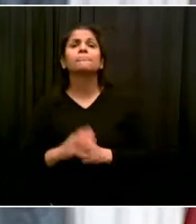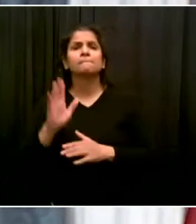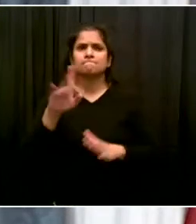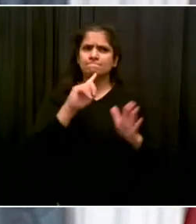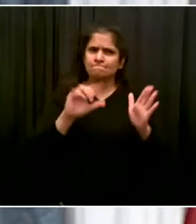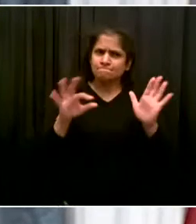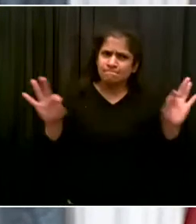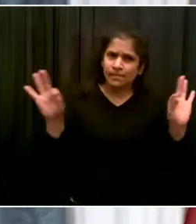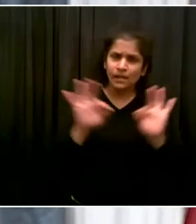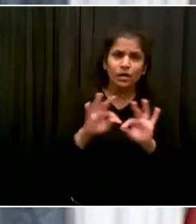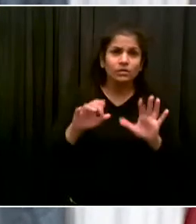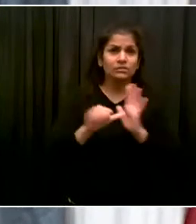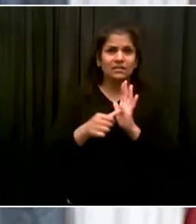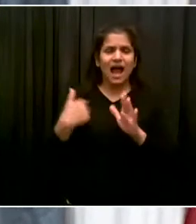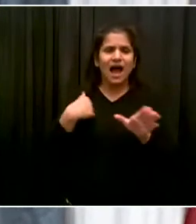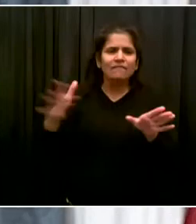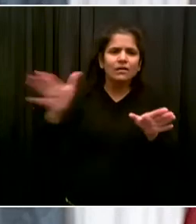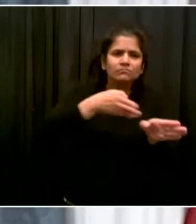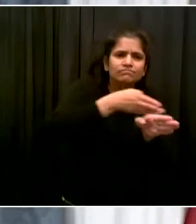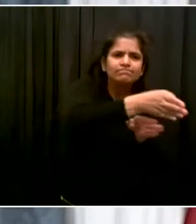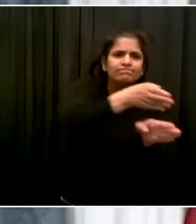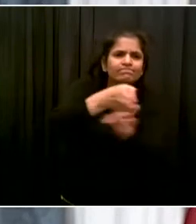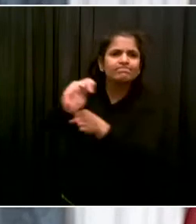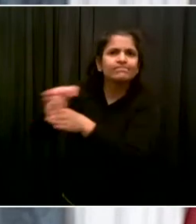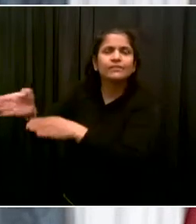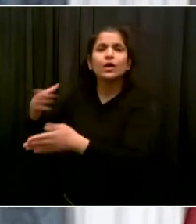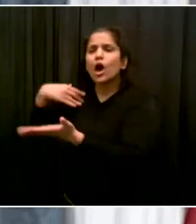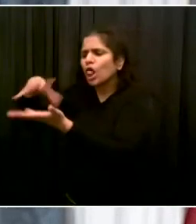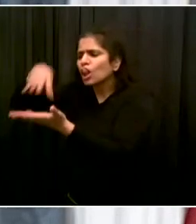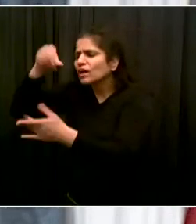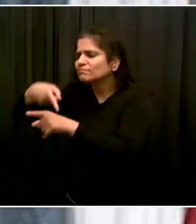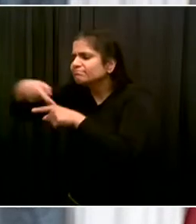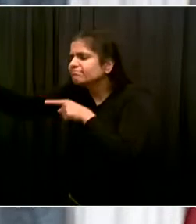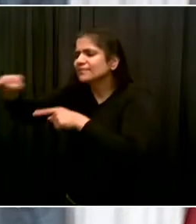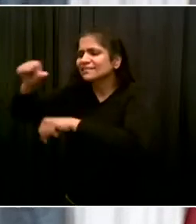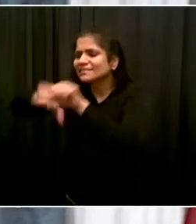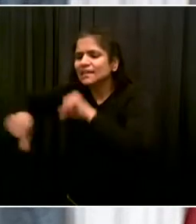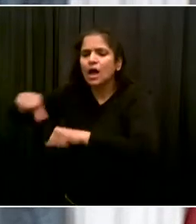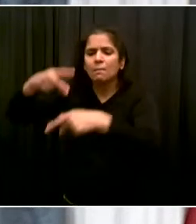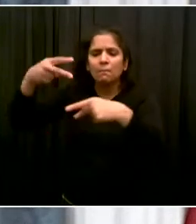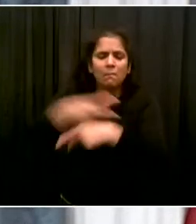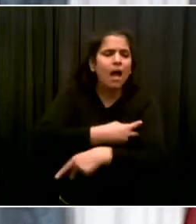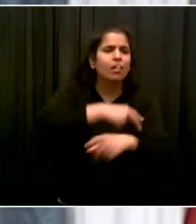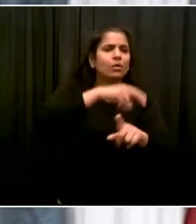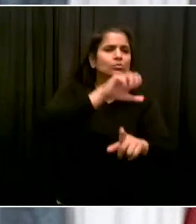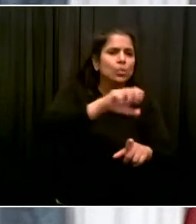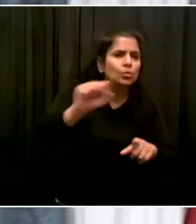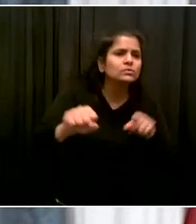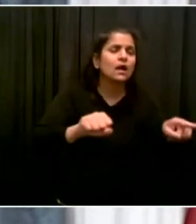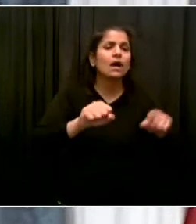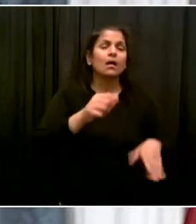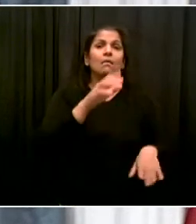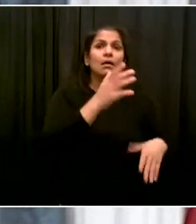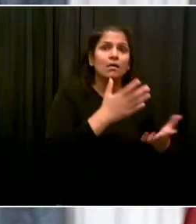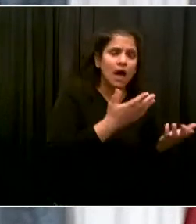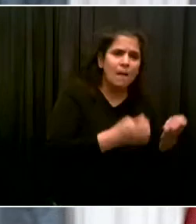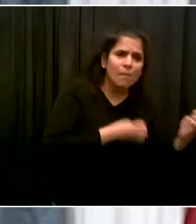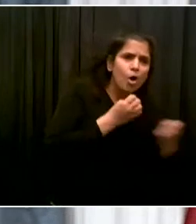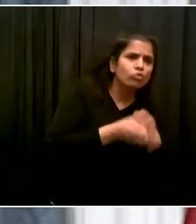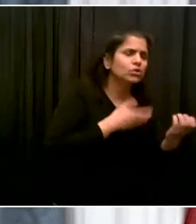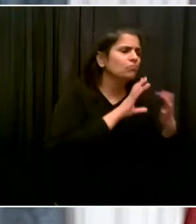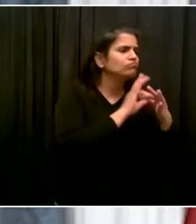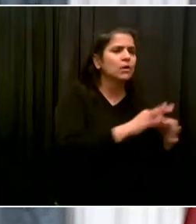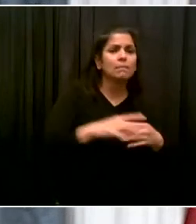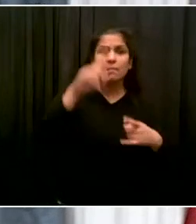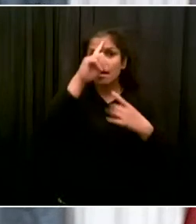learning, and exciting enrichment opportunities. And it couldn't come at a better time. After a year of heroic work on the part